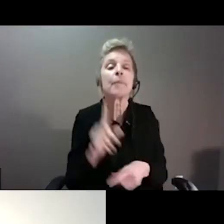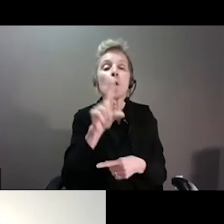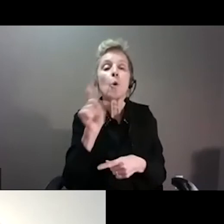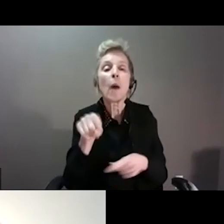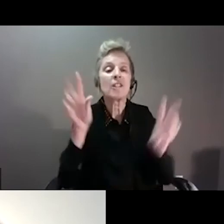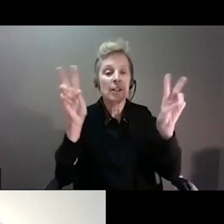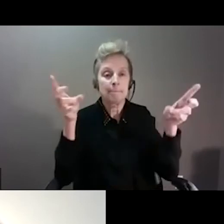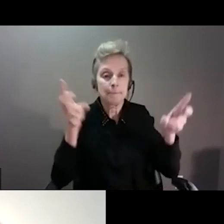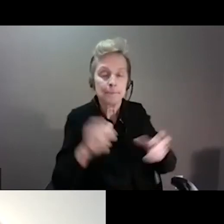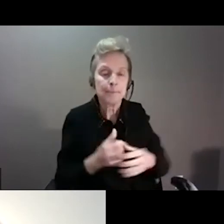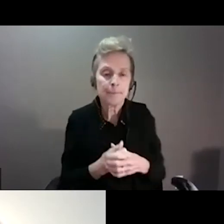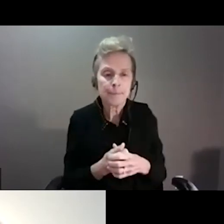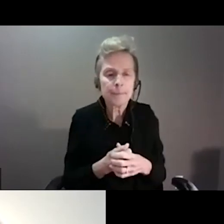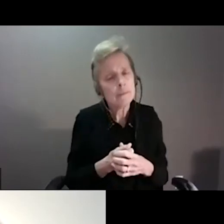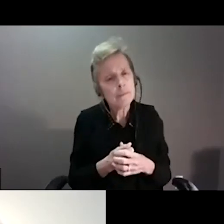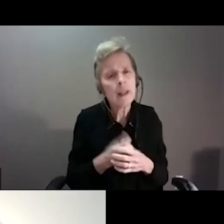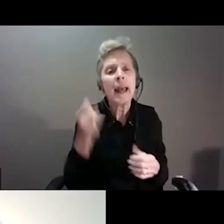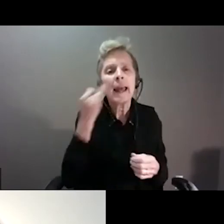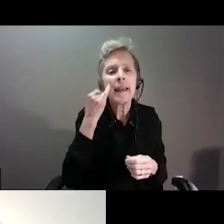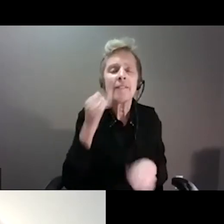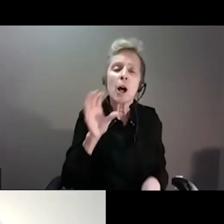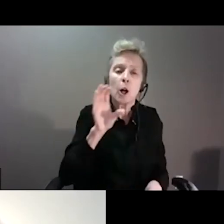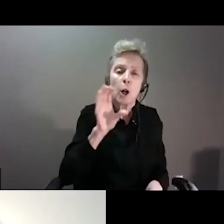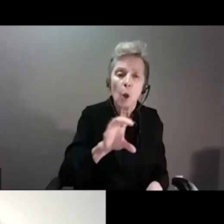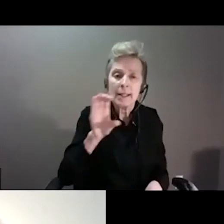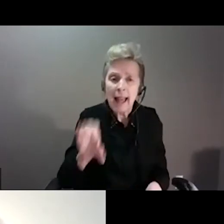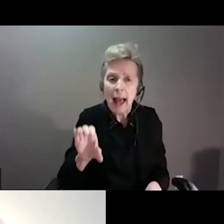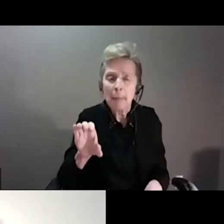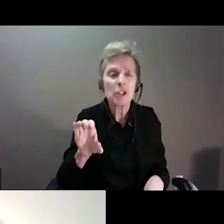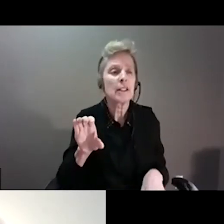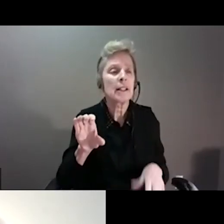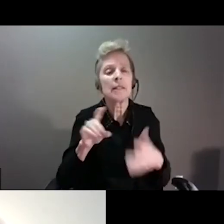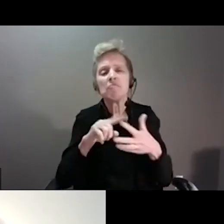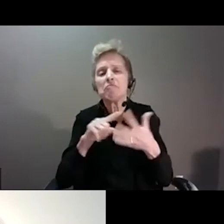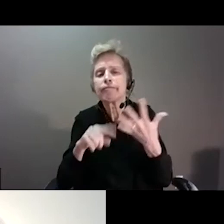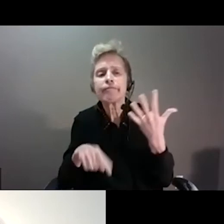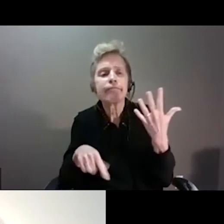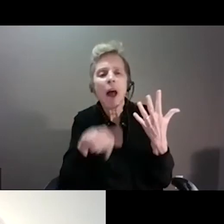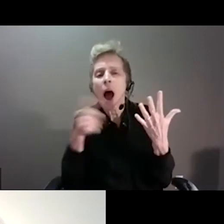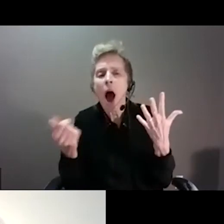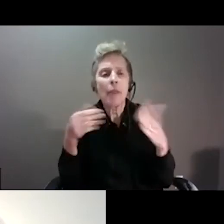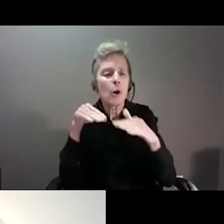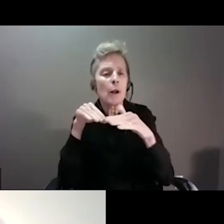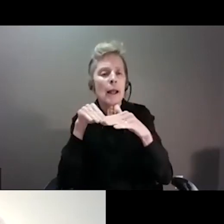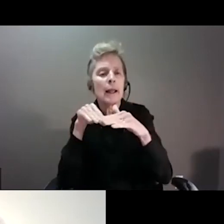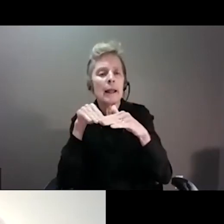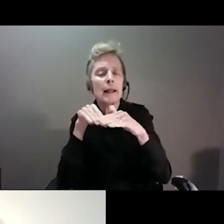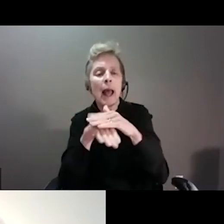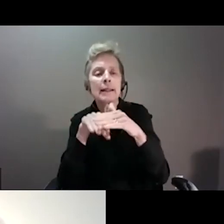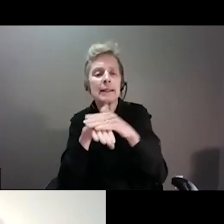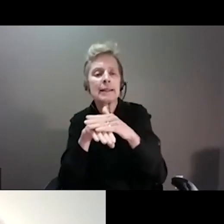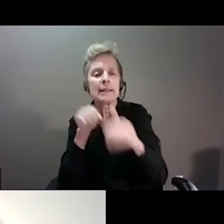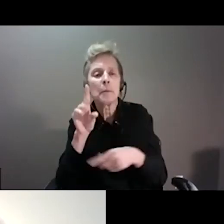is, would making closed captioning and other assistive devices that are accessible, that are accessed using